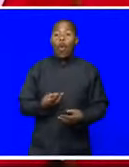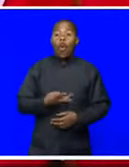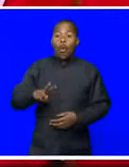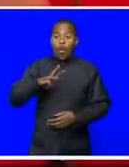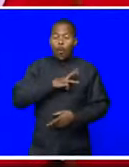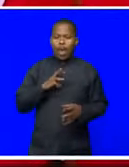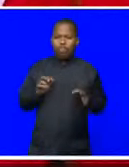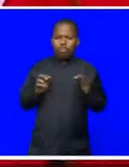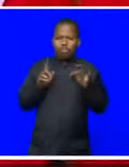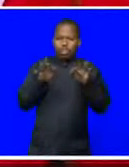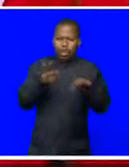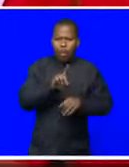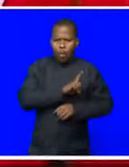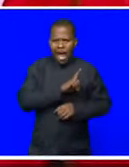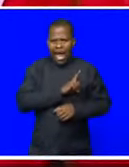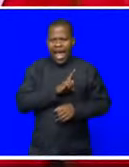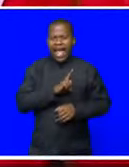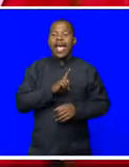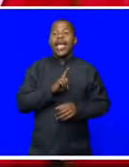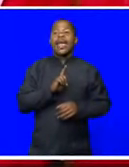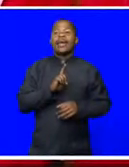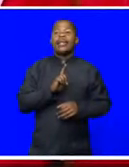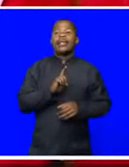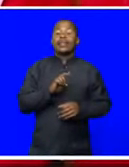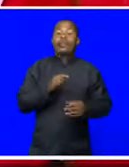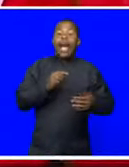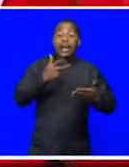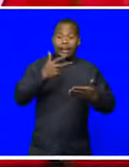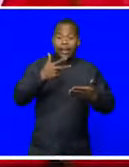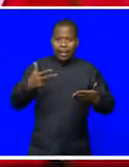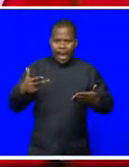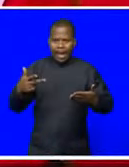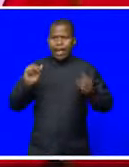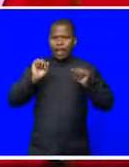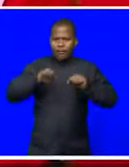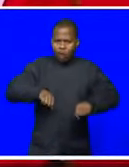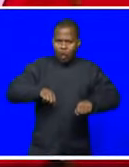futhi lo mshado lesawufungela ne hospice at Home.